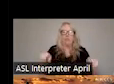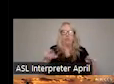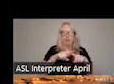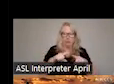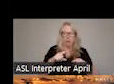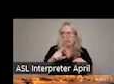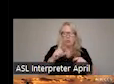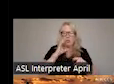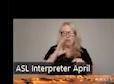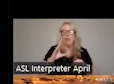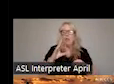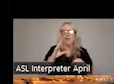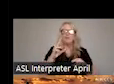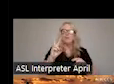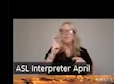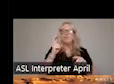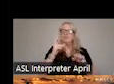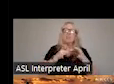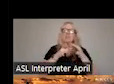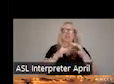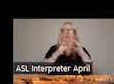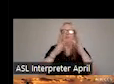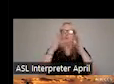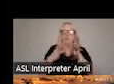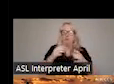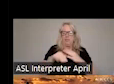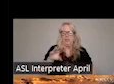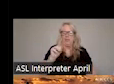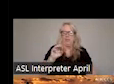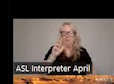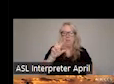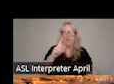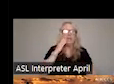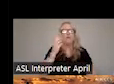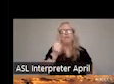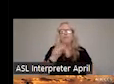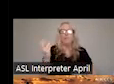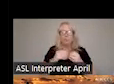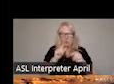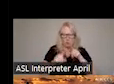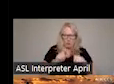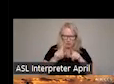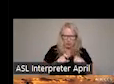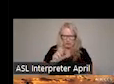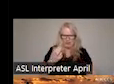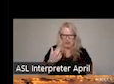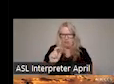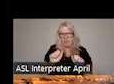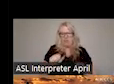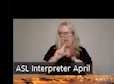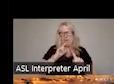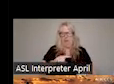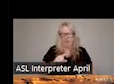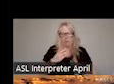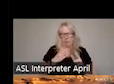the inaugural a person on the Medicaid corner. I know there's a few more questions in the chat. Maybe you can answer them through